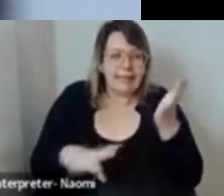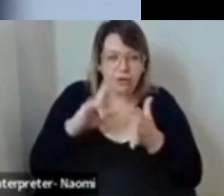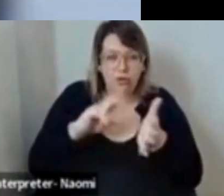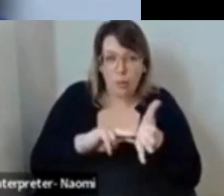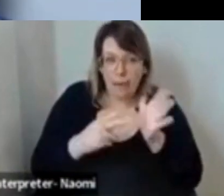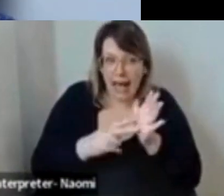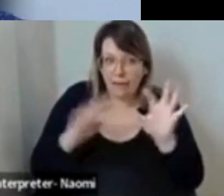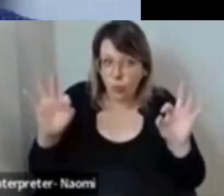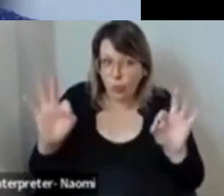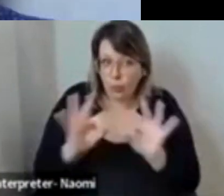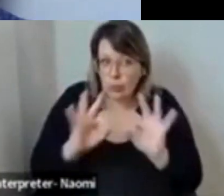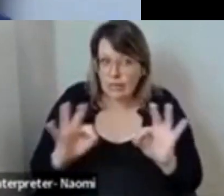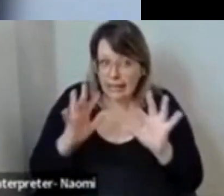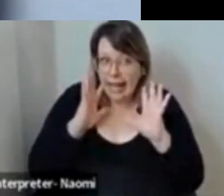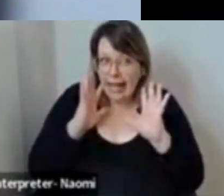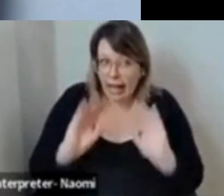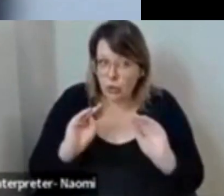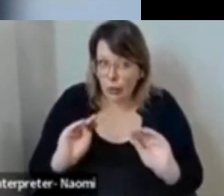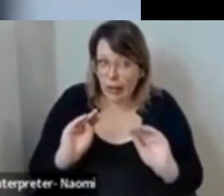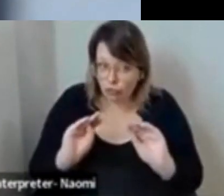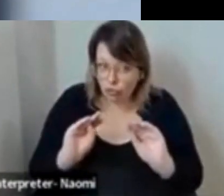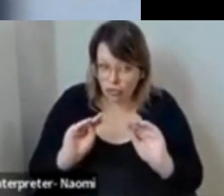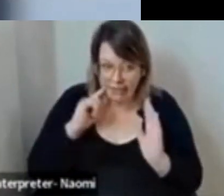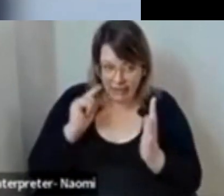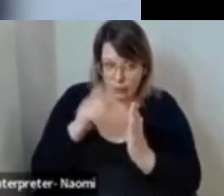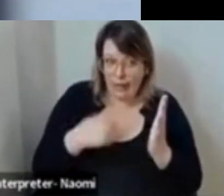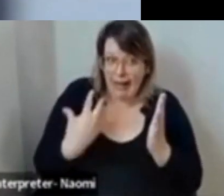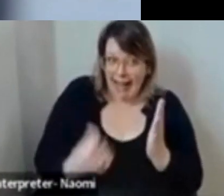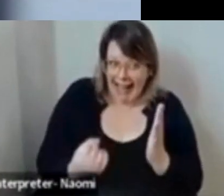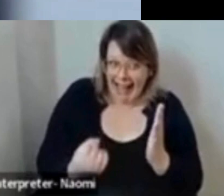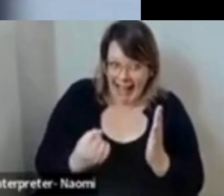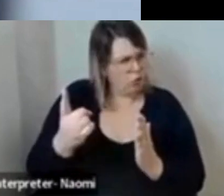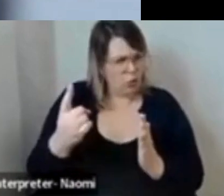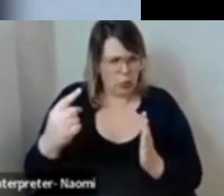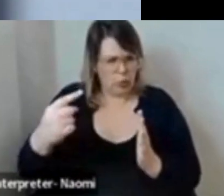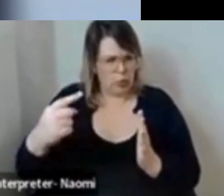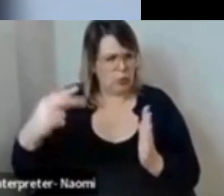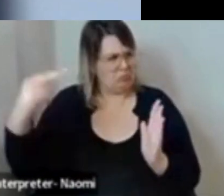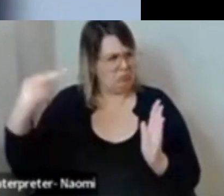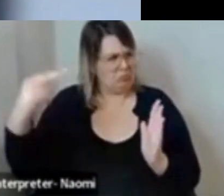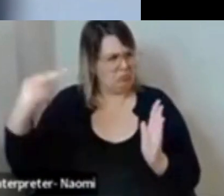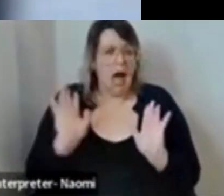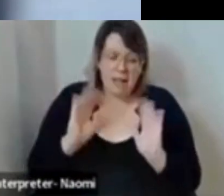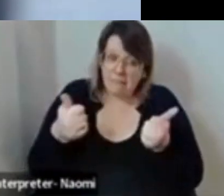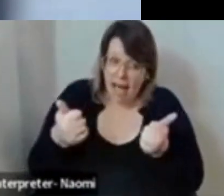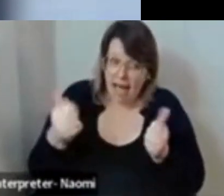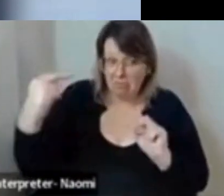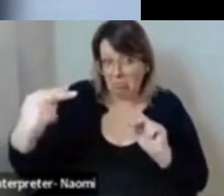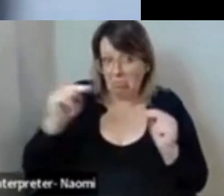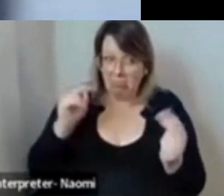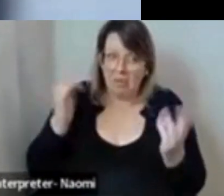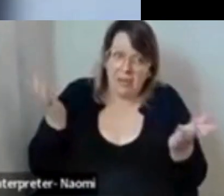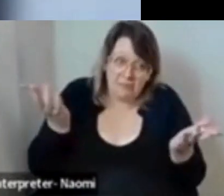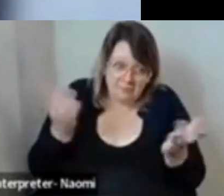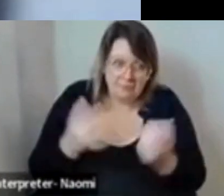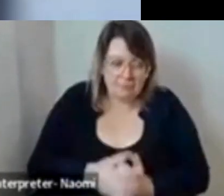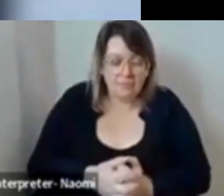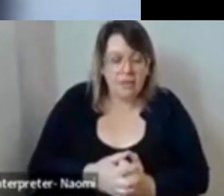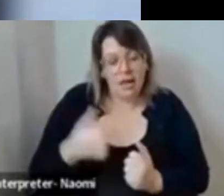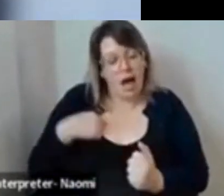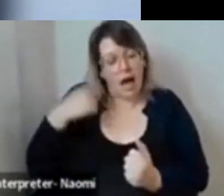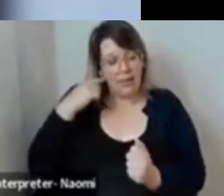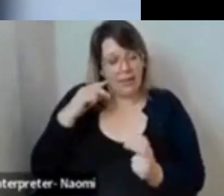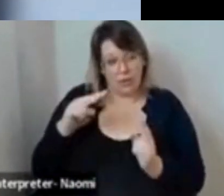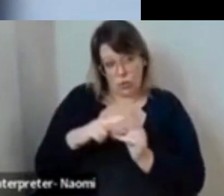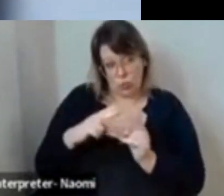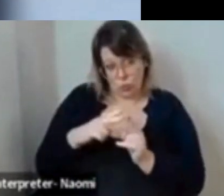and if you don't think we have that, that's fine. But I think that there's two things for me. One is in the refresh